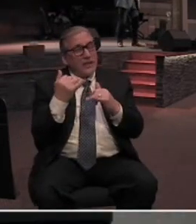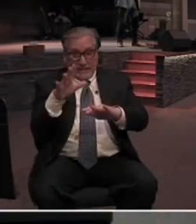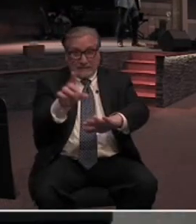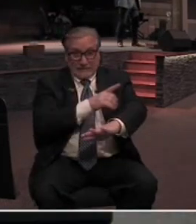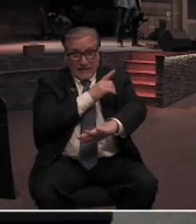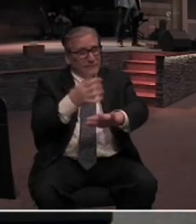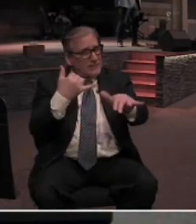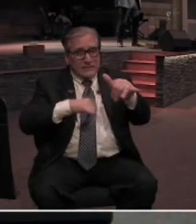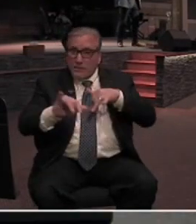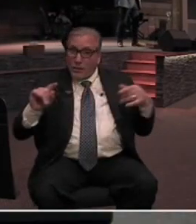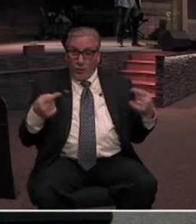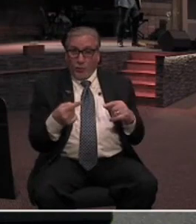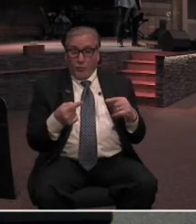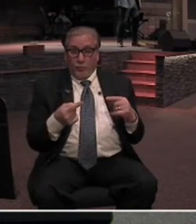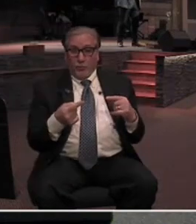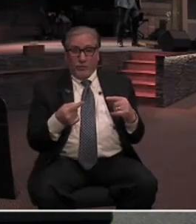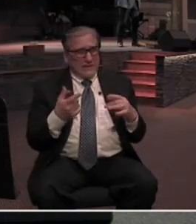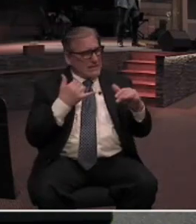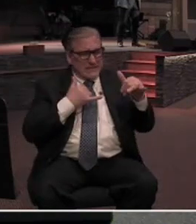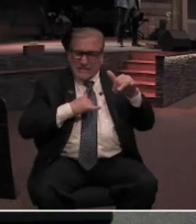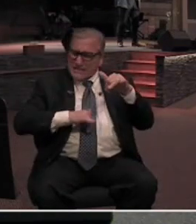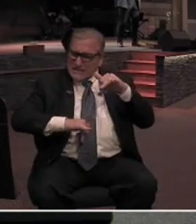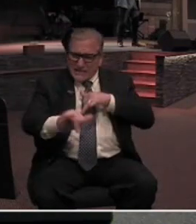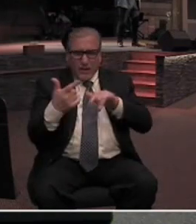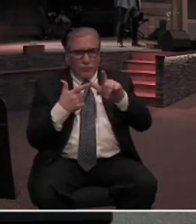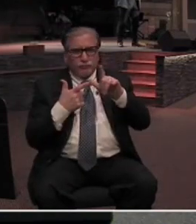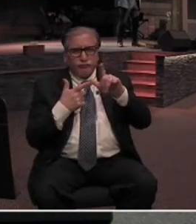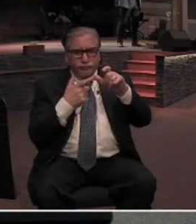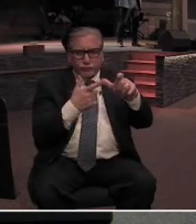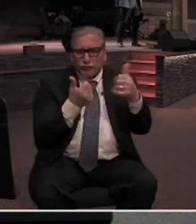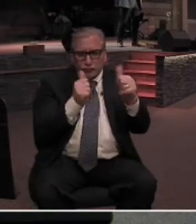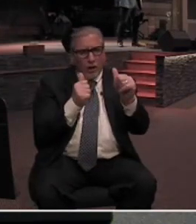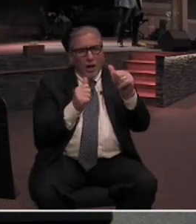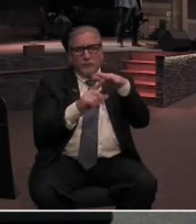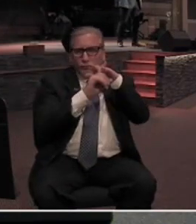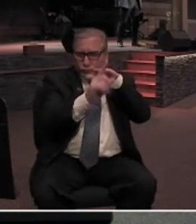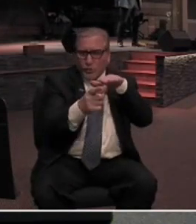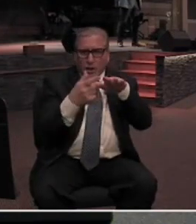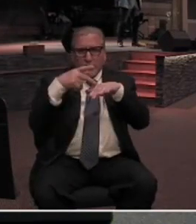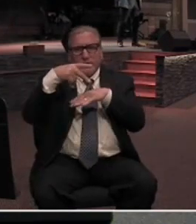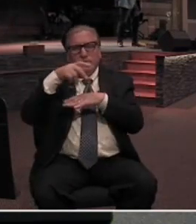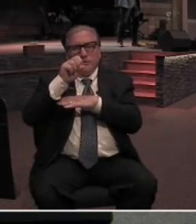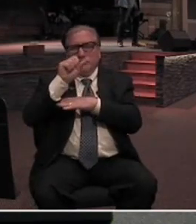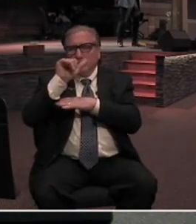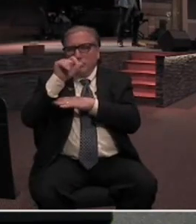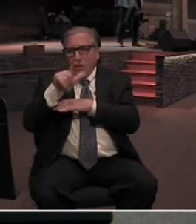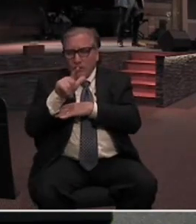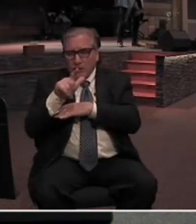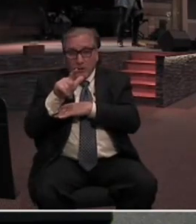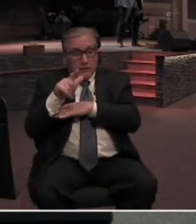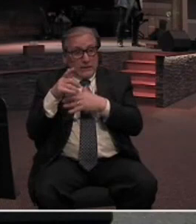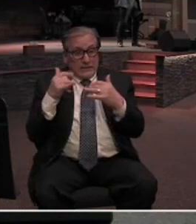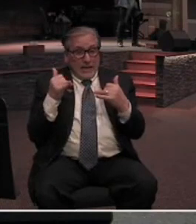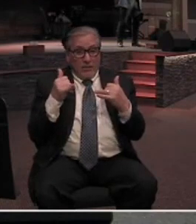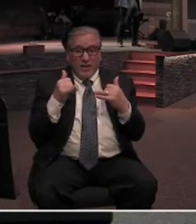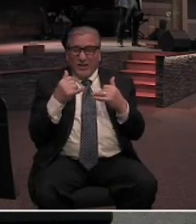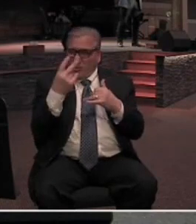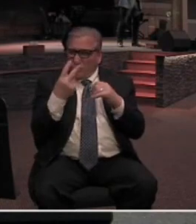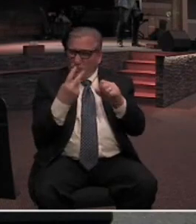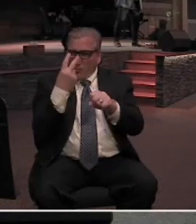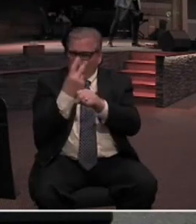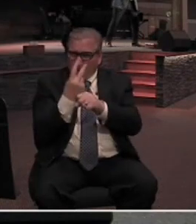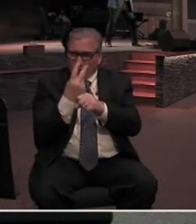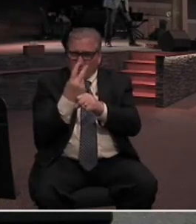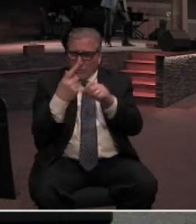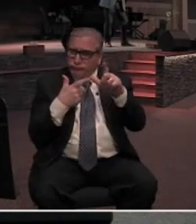injured. He's still running from Saul. And running from Saul in our story at least 2 years